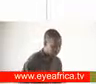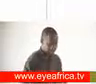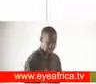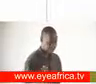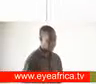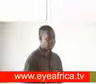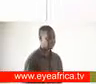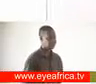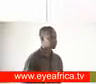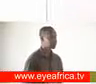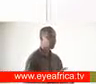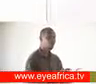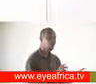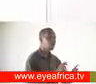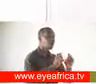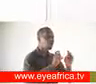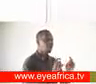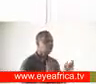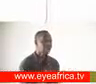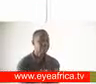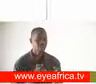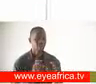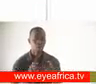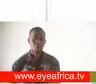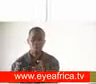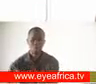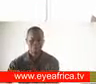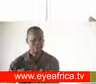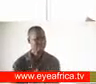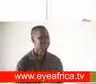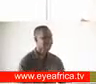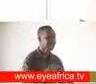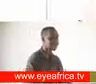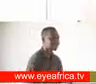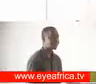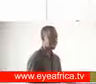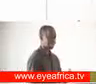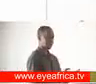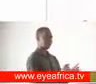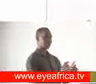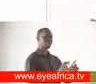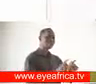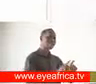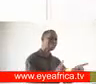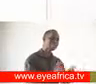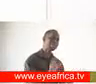It carries no colloquialism, which includes slangs,